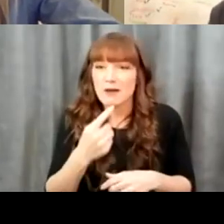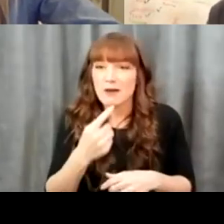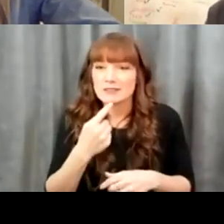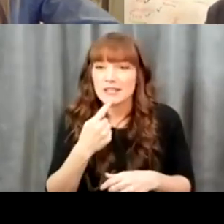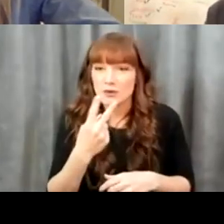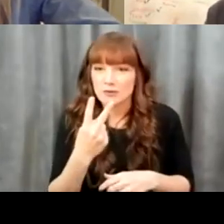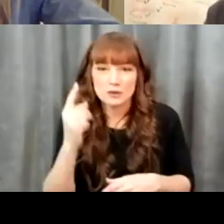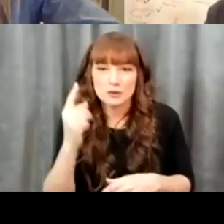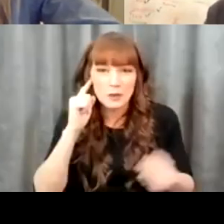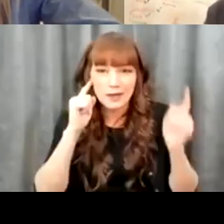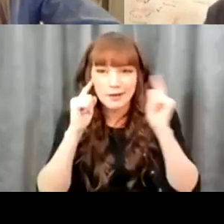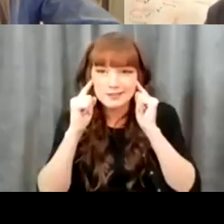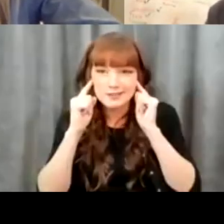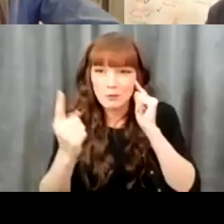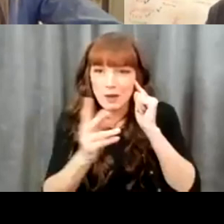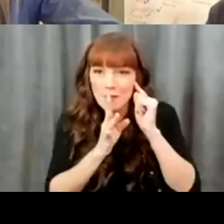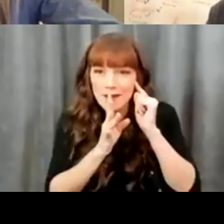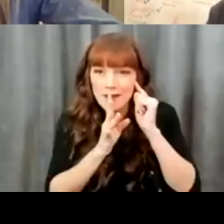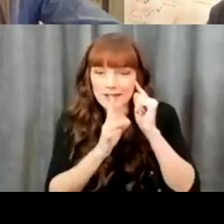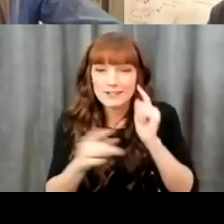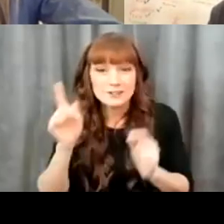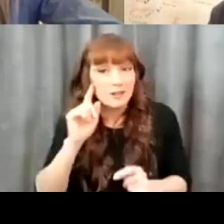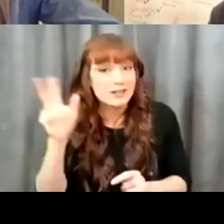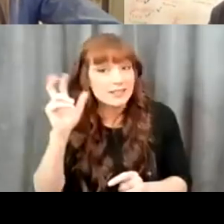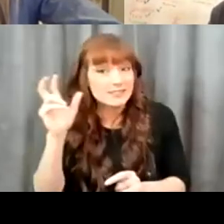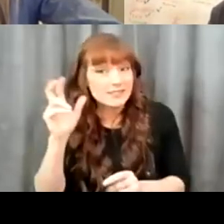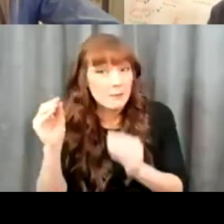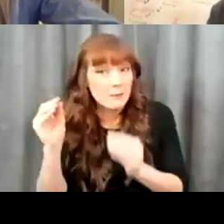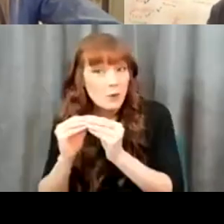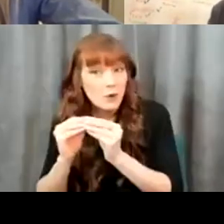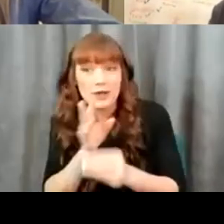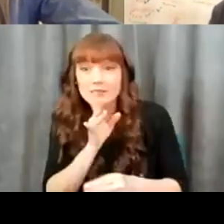more and talk less. So,